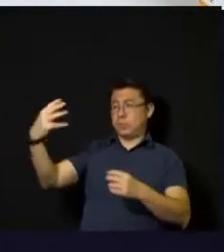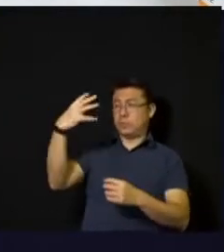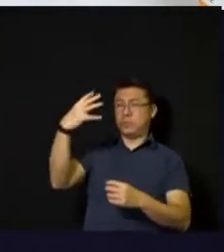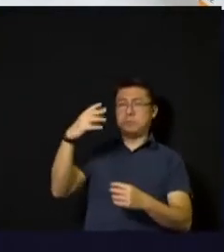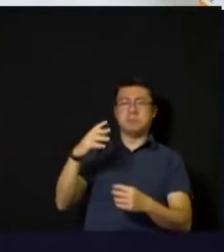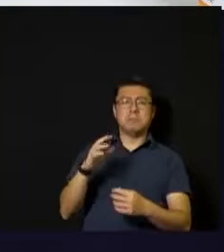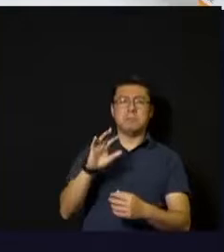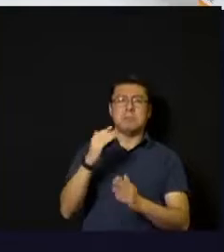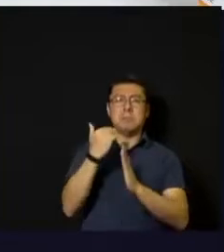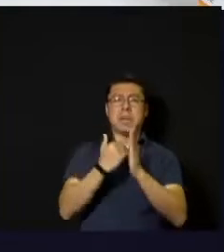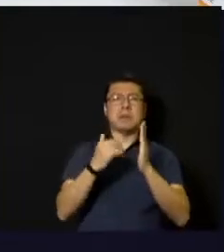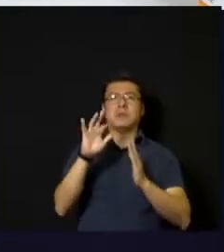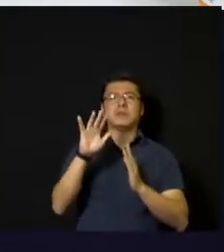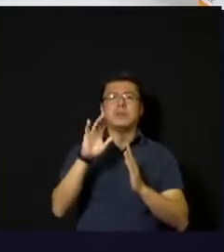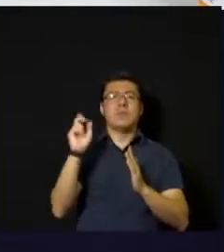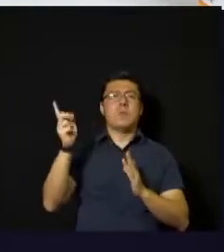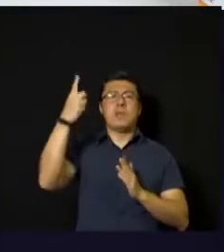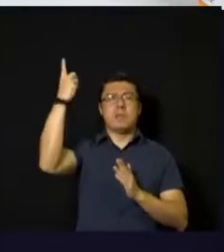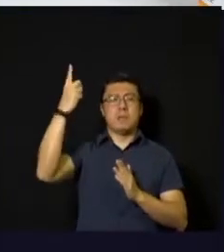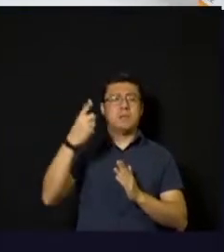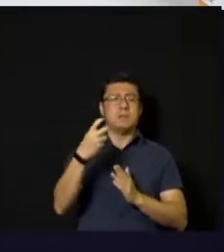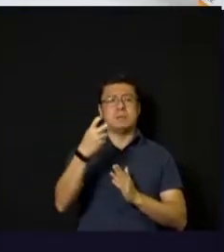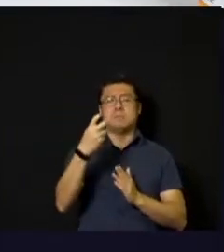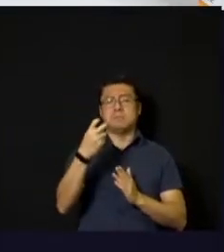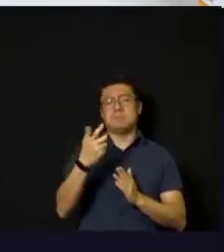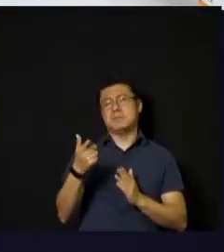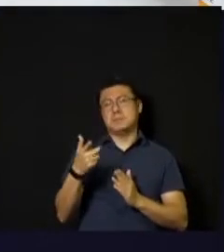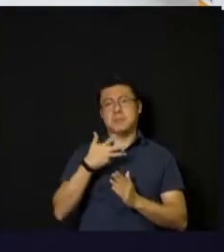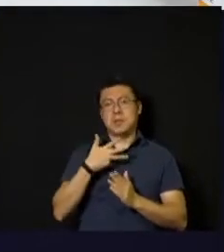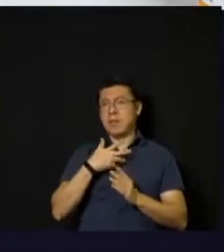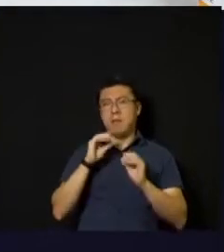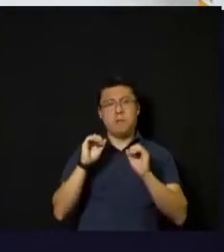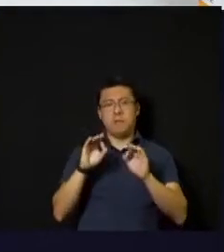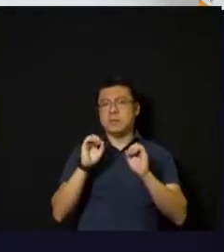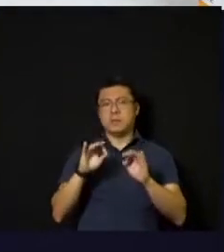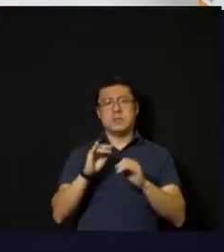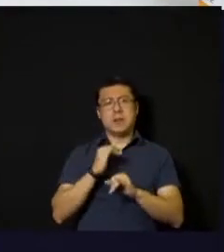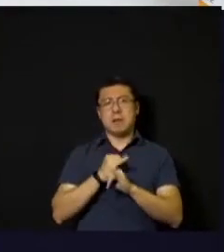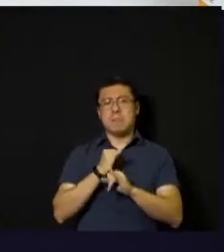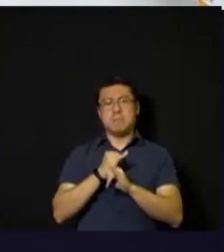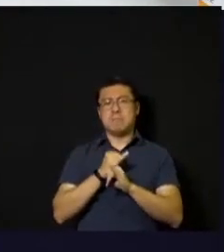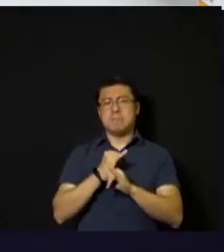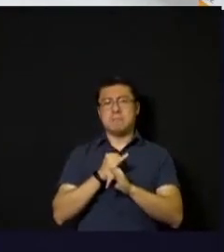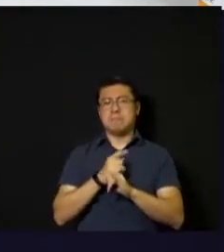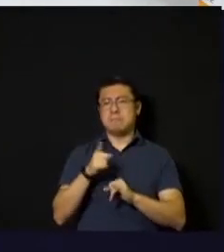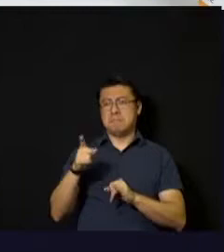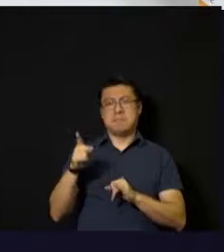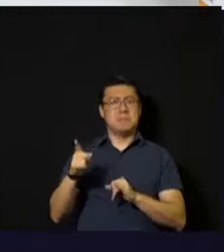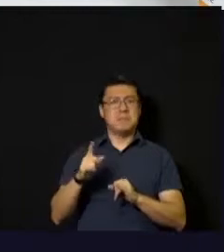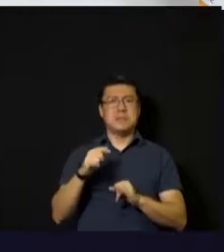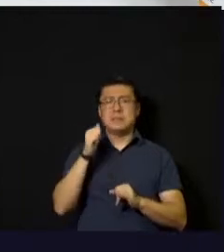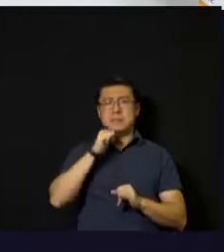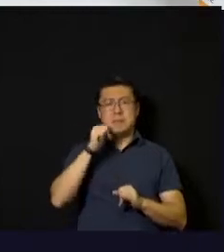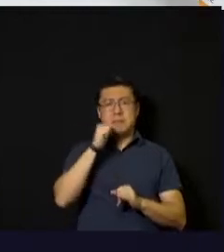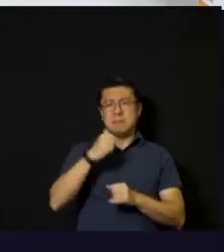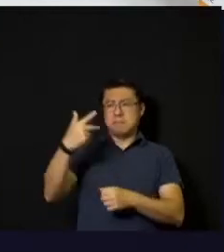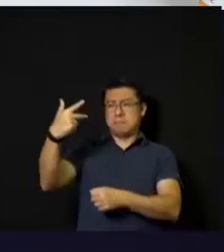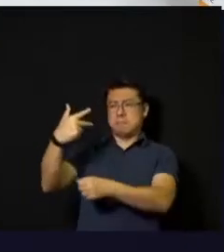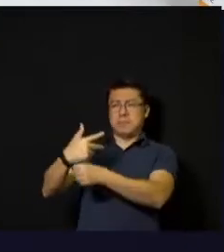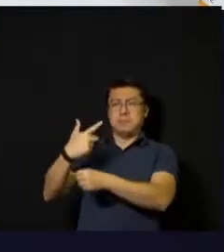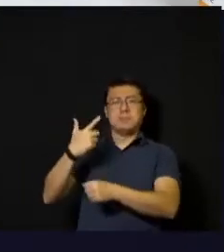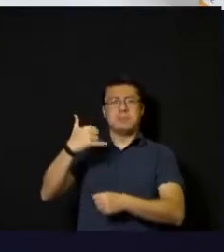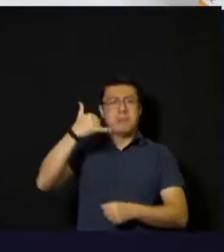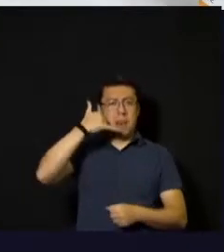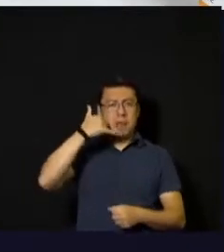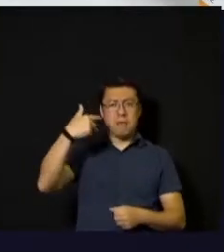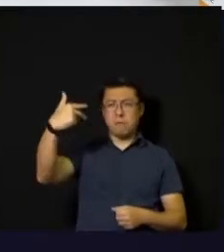and that didn't even cost $50. And there he has his virtual office. There he made his trainings. There